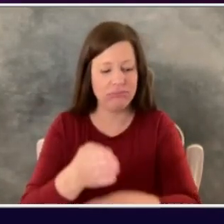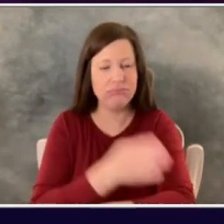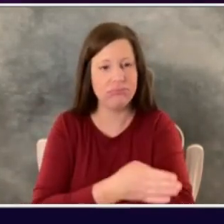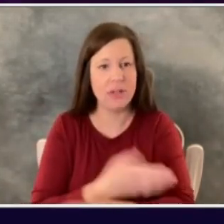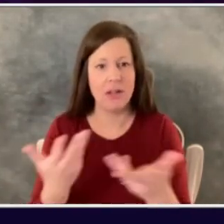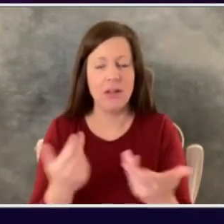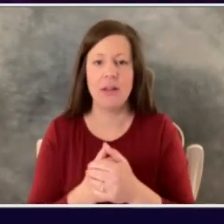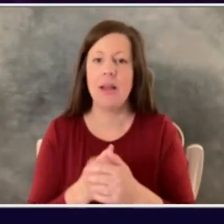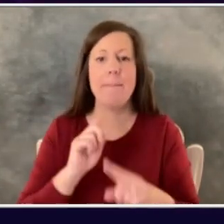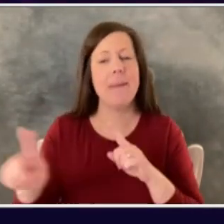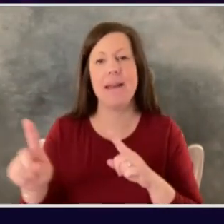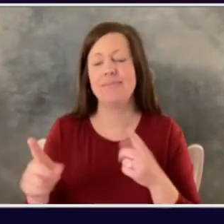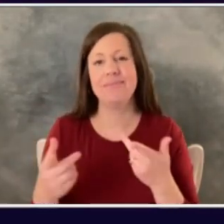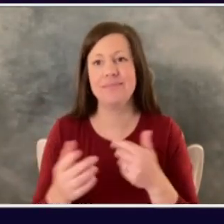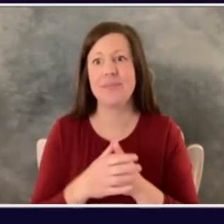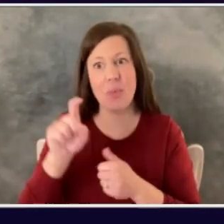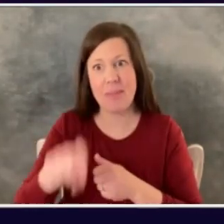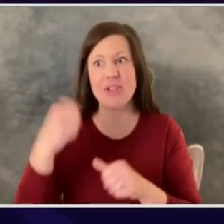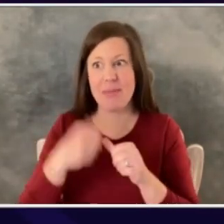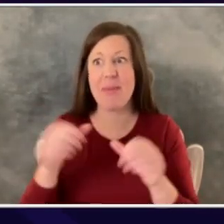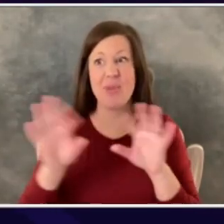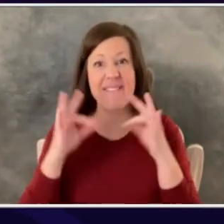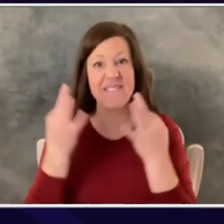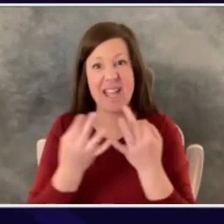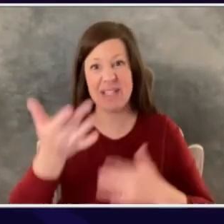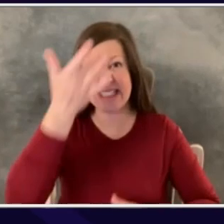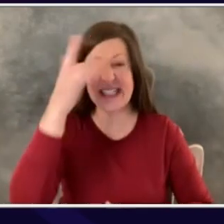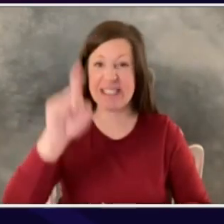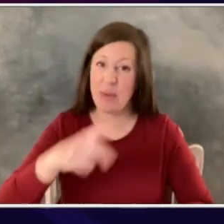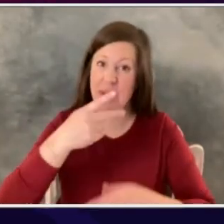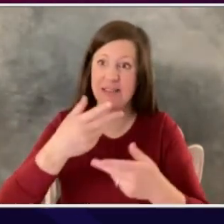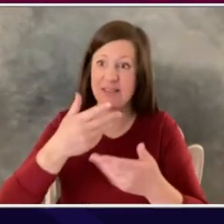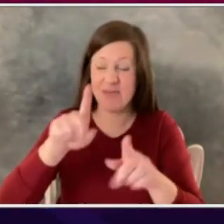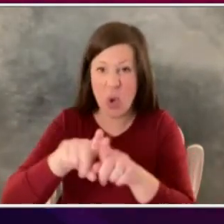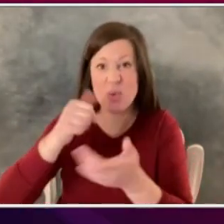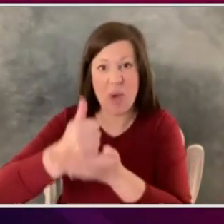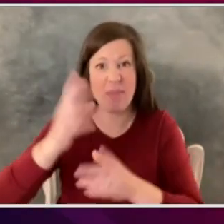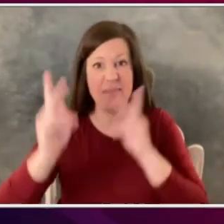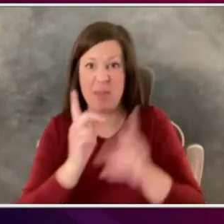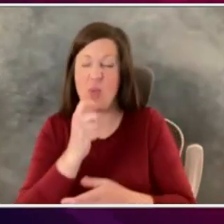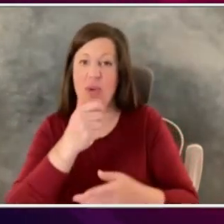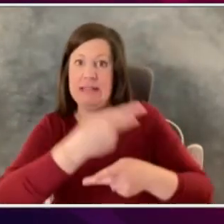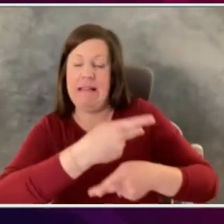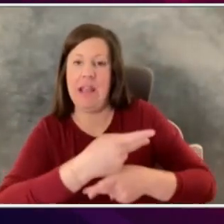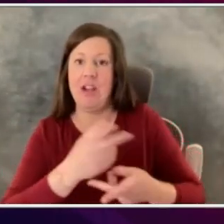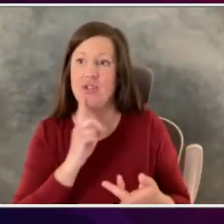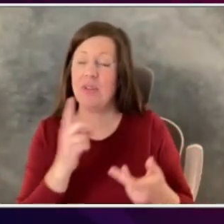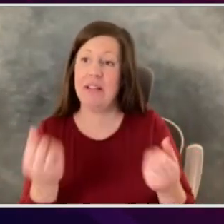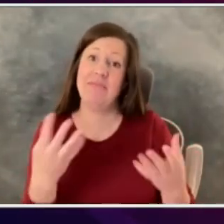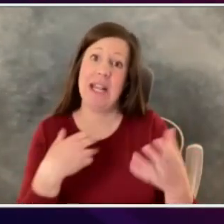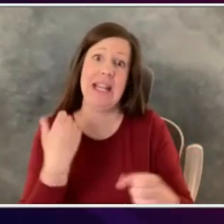can't forget about this is a family disease, and we have to do more for caregivers. And so we have spent years, almost a decade, growing